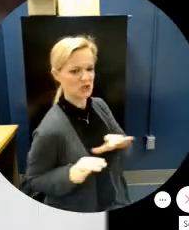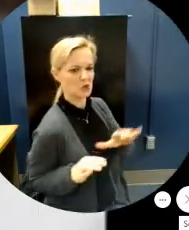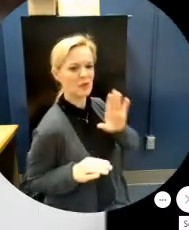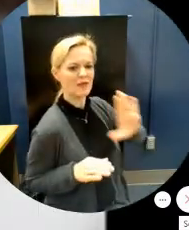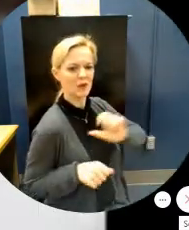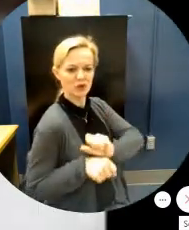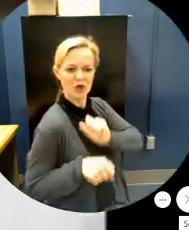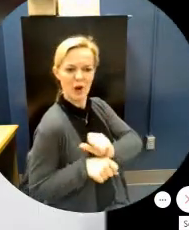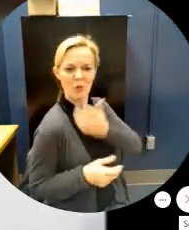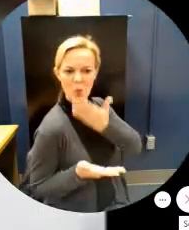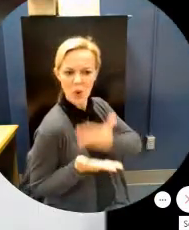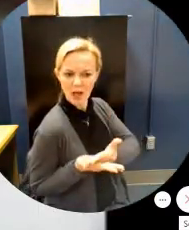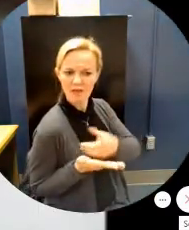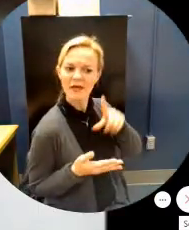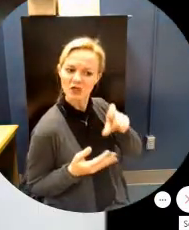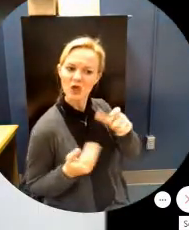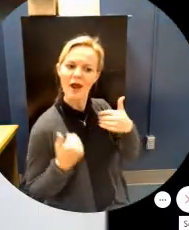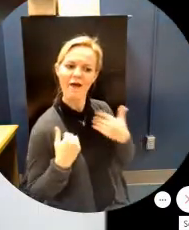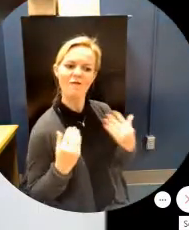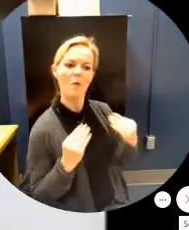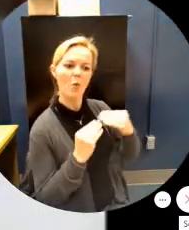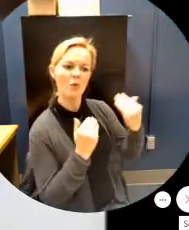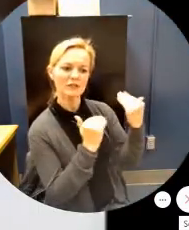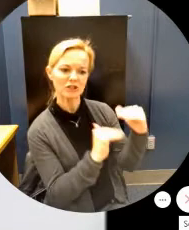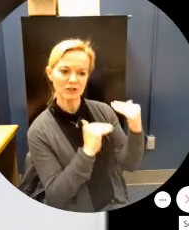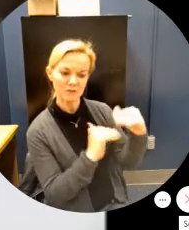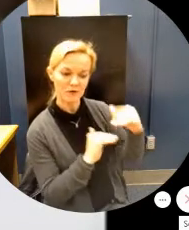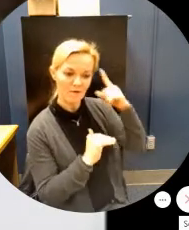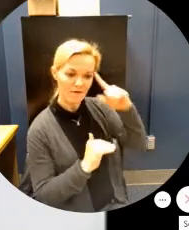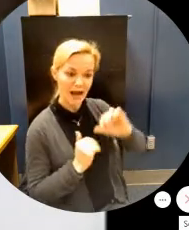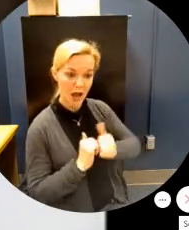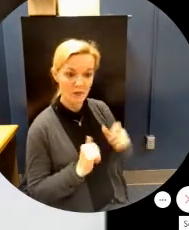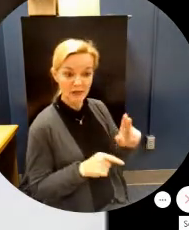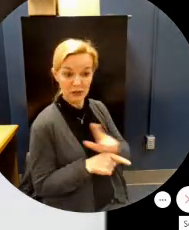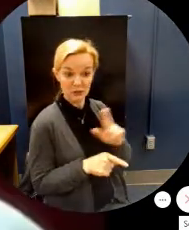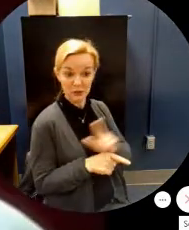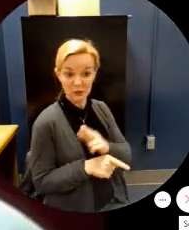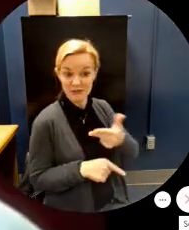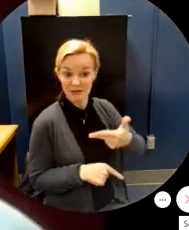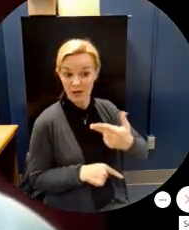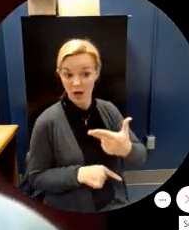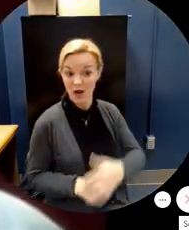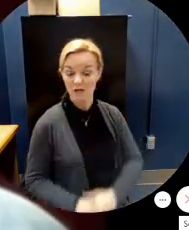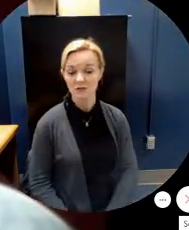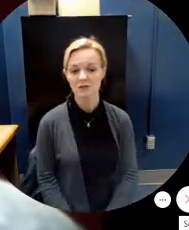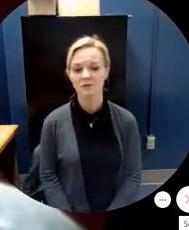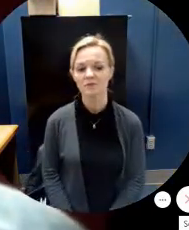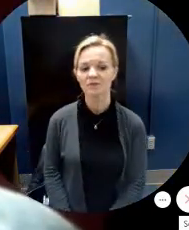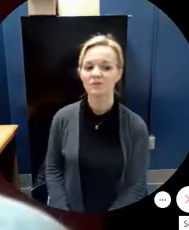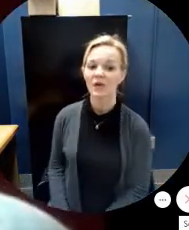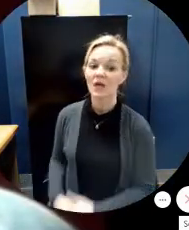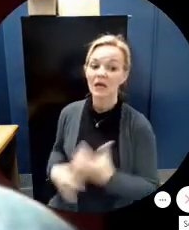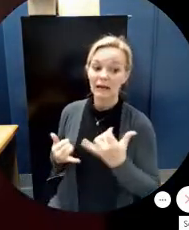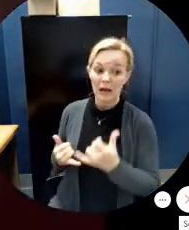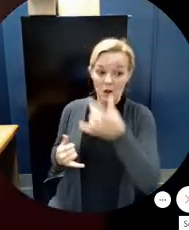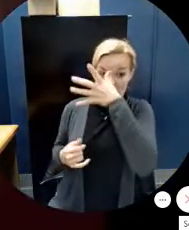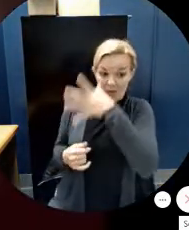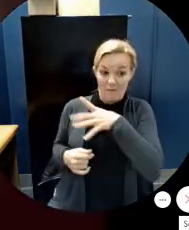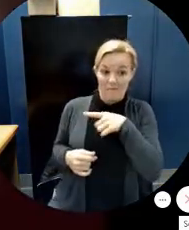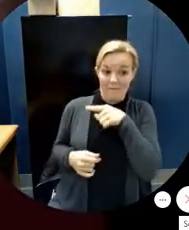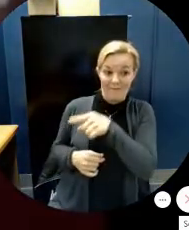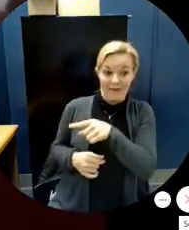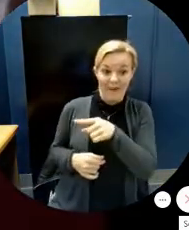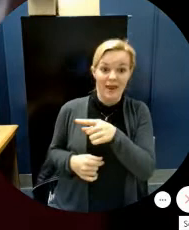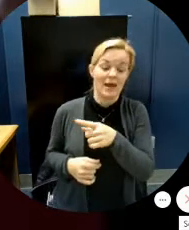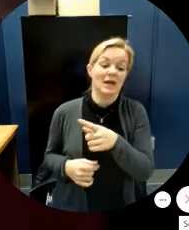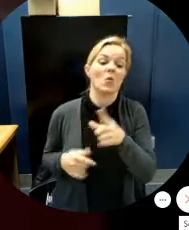that there should be more restrictions on the use of guns by police officers. Richard Rich is an architectural designer who